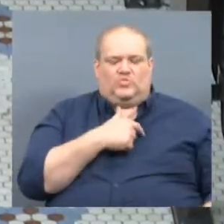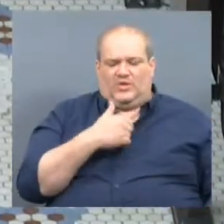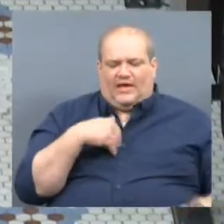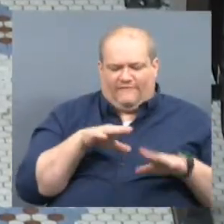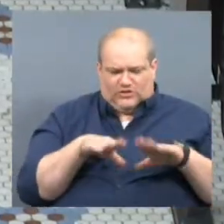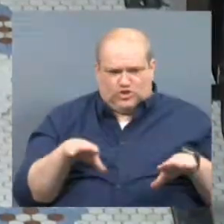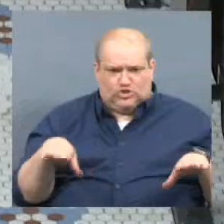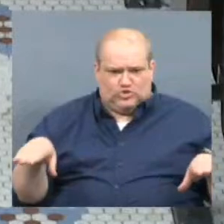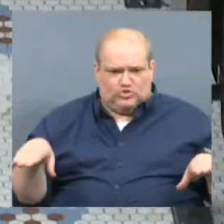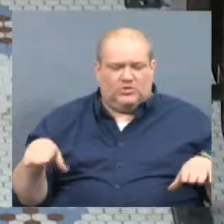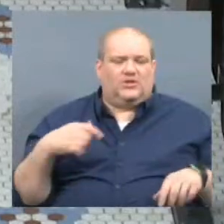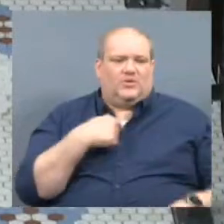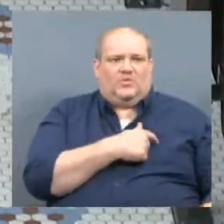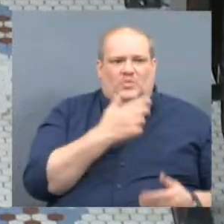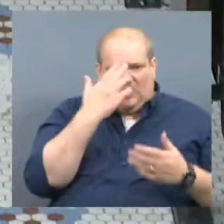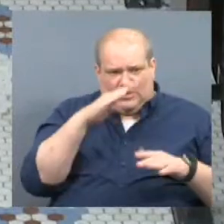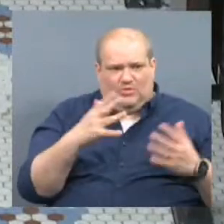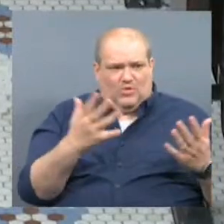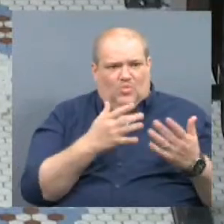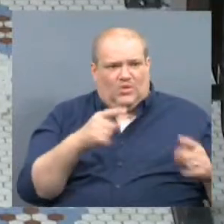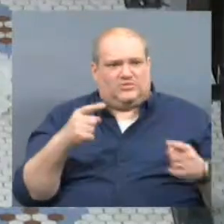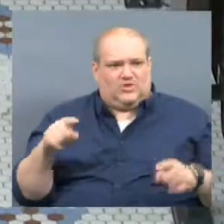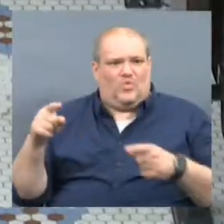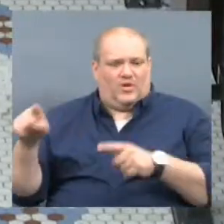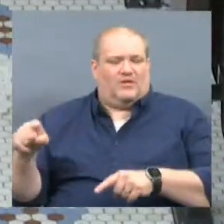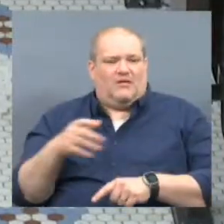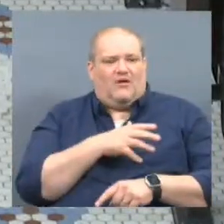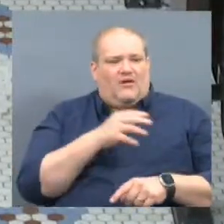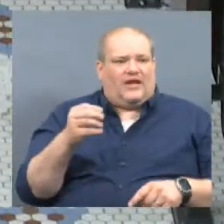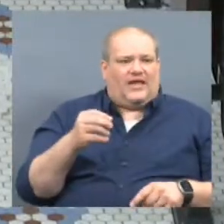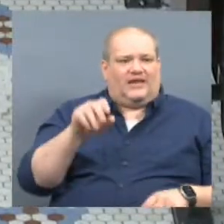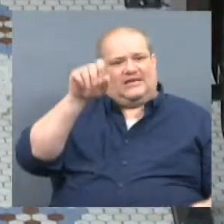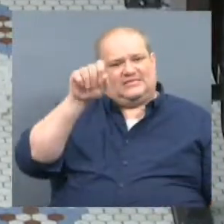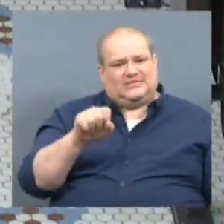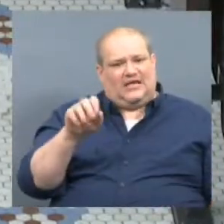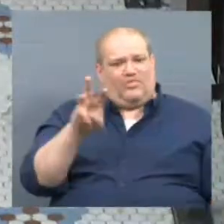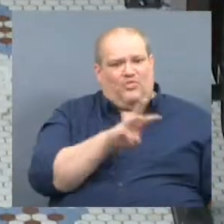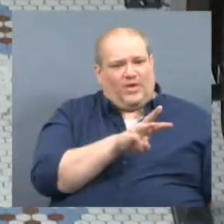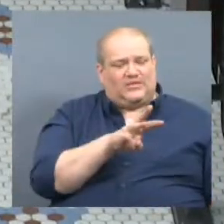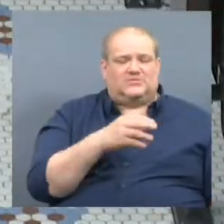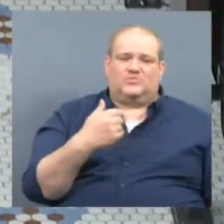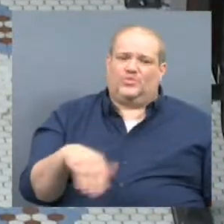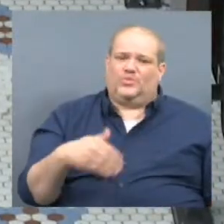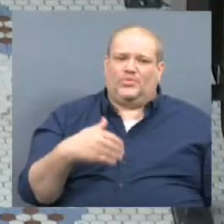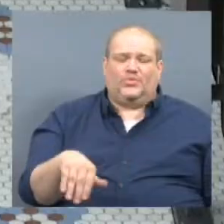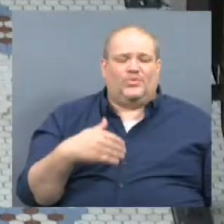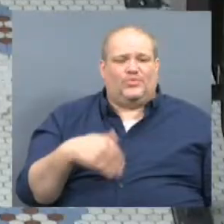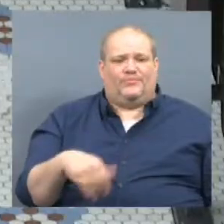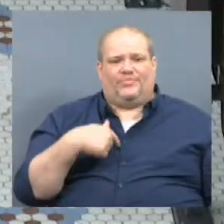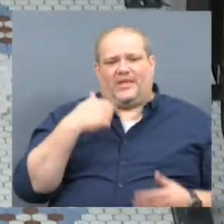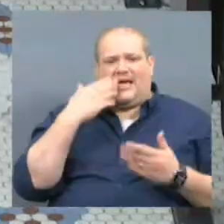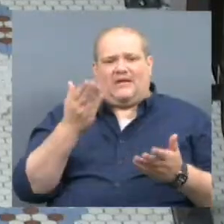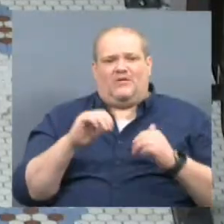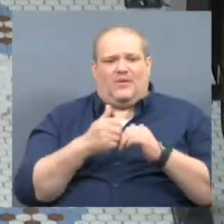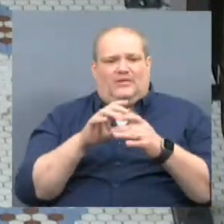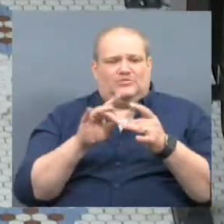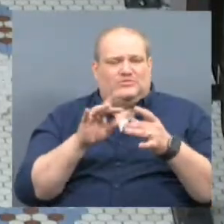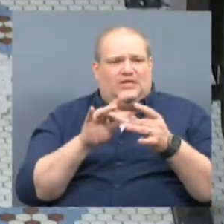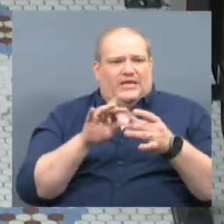children and we don't know what's going on. And, Southwest has been, I don't know how to say this,